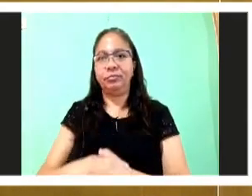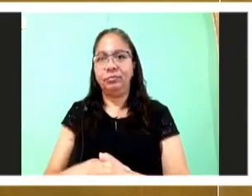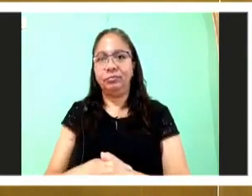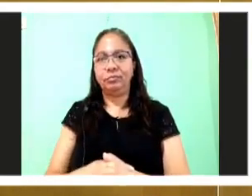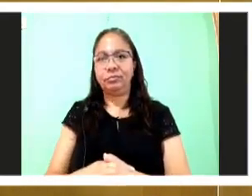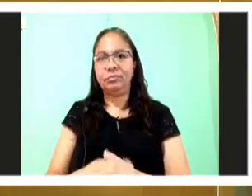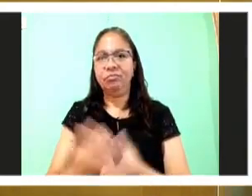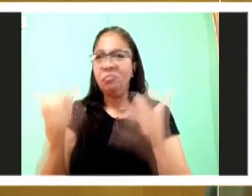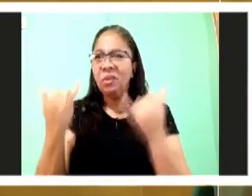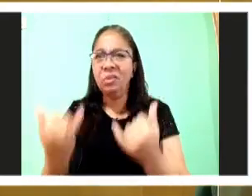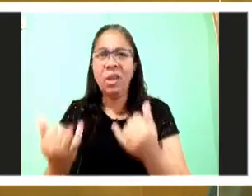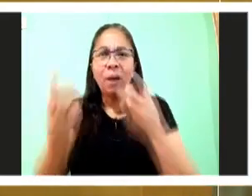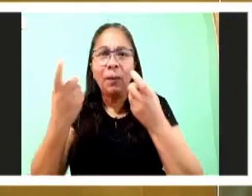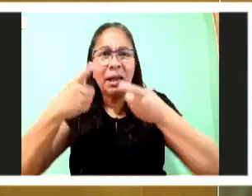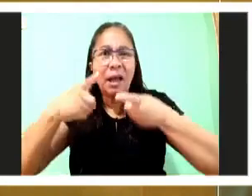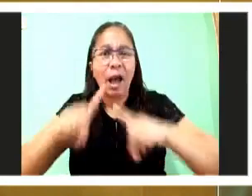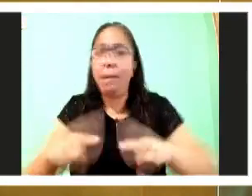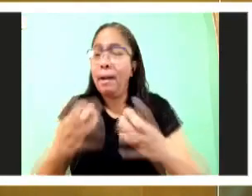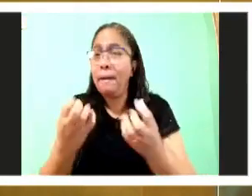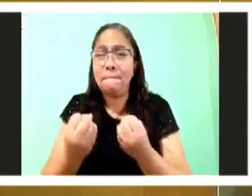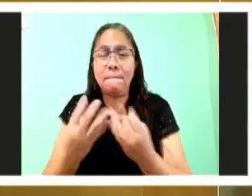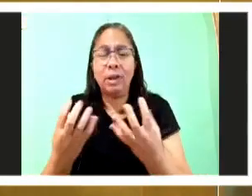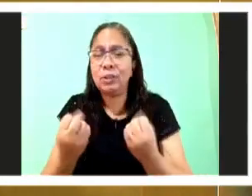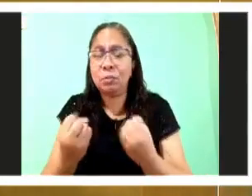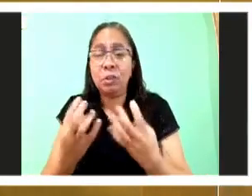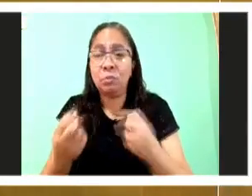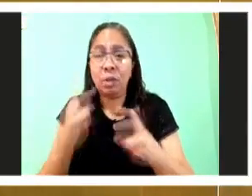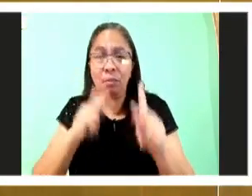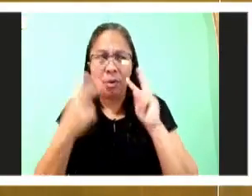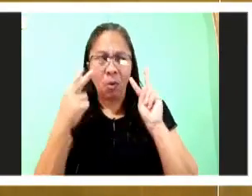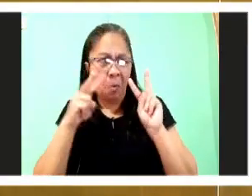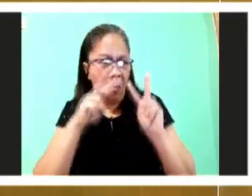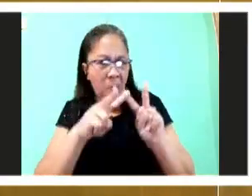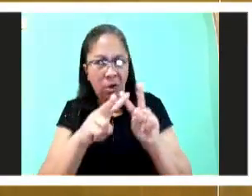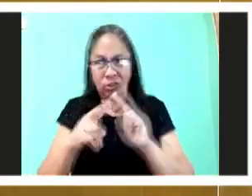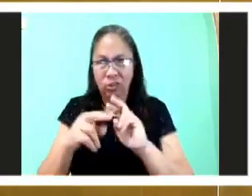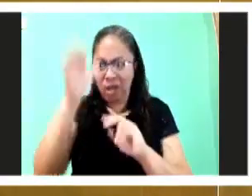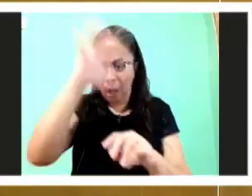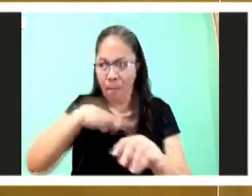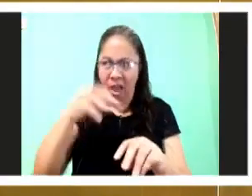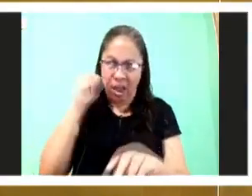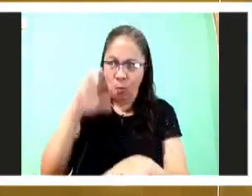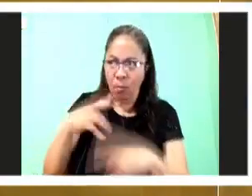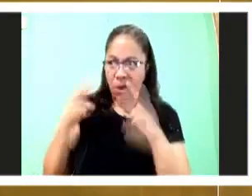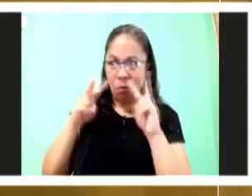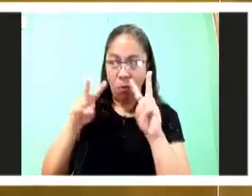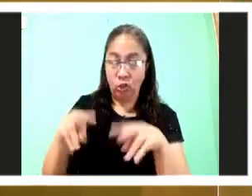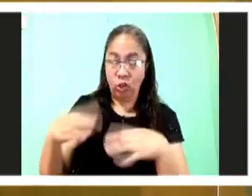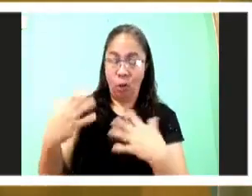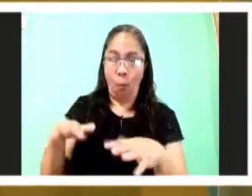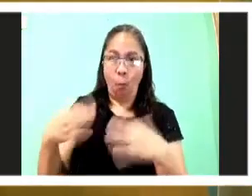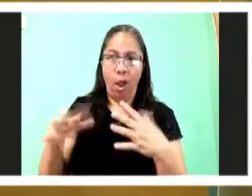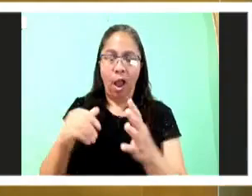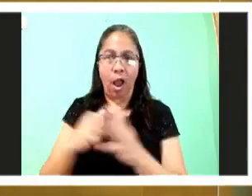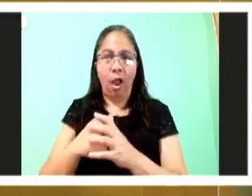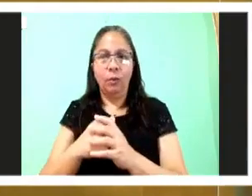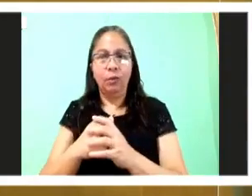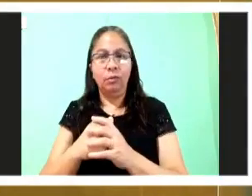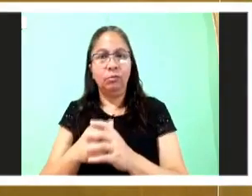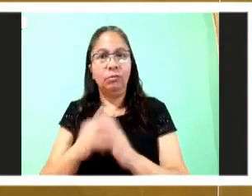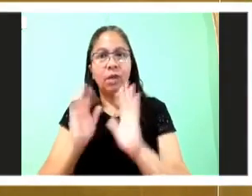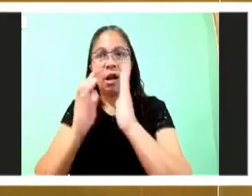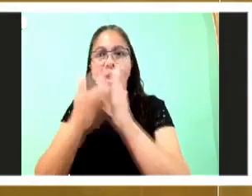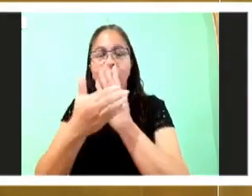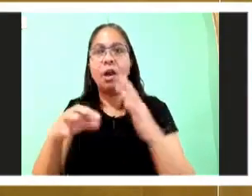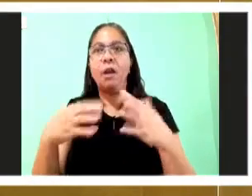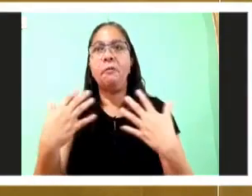We are bombarded with sexual images everywhere. We live in not only the world culture, not only